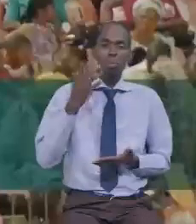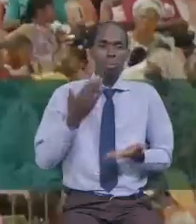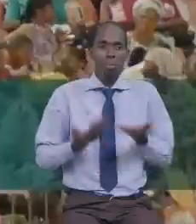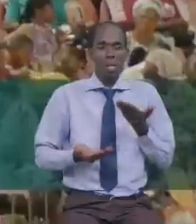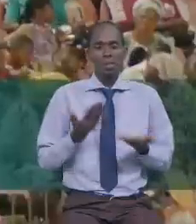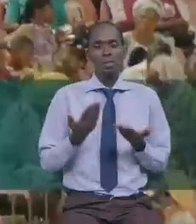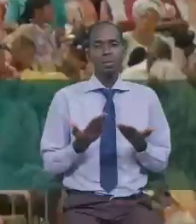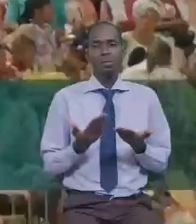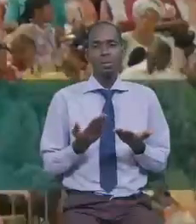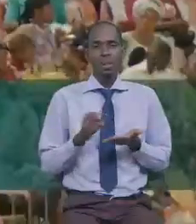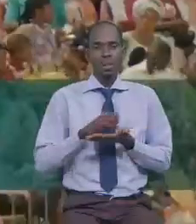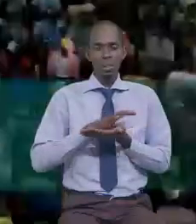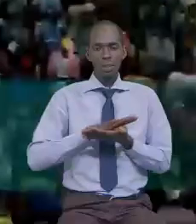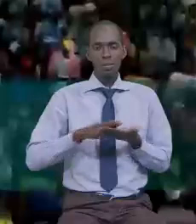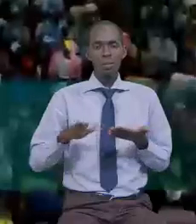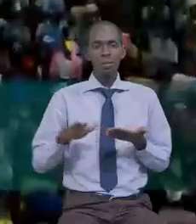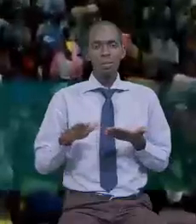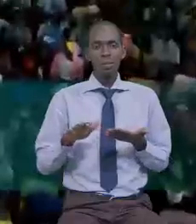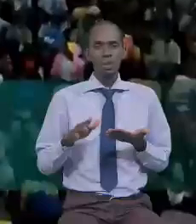might sanctify